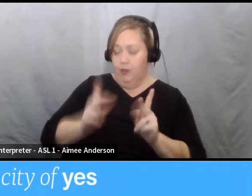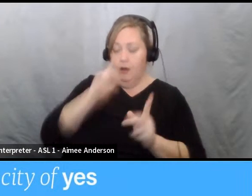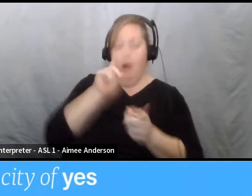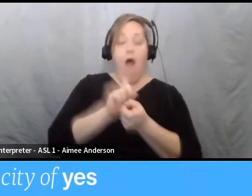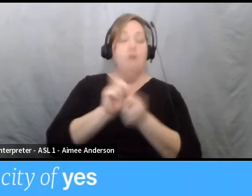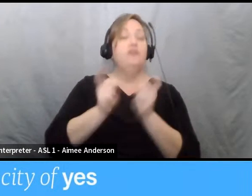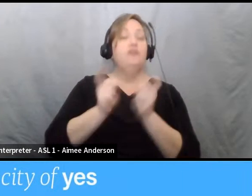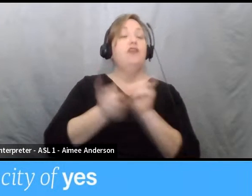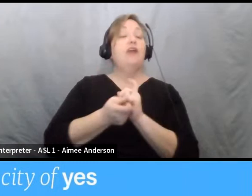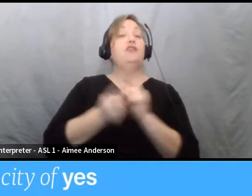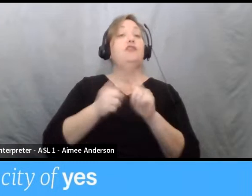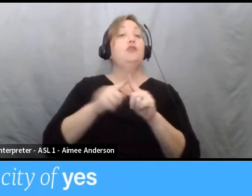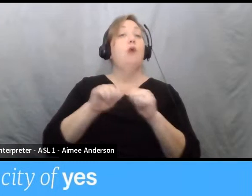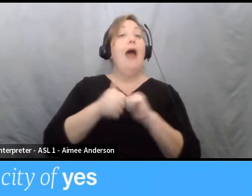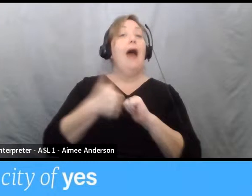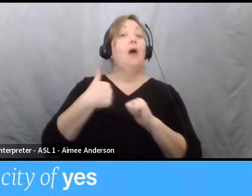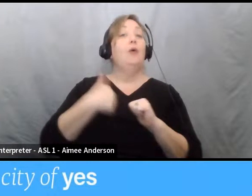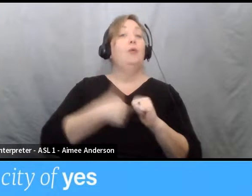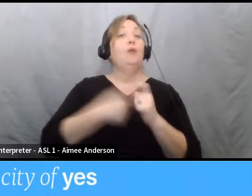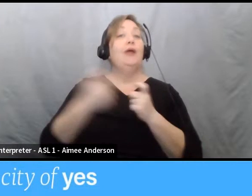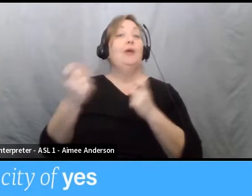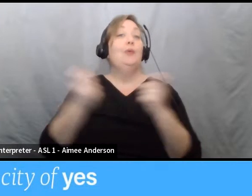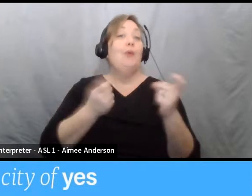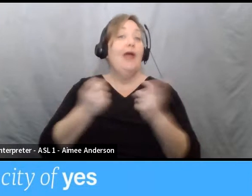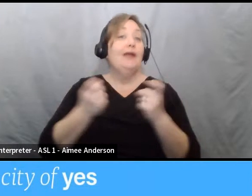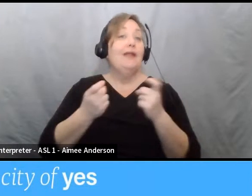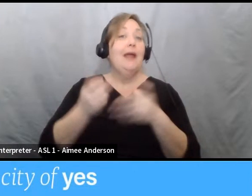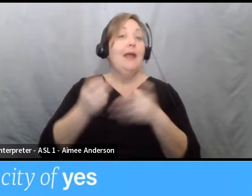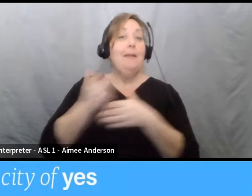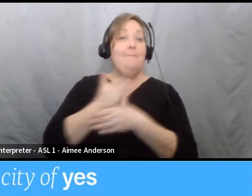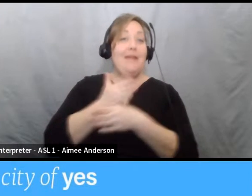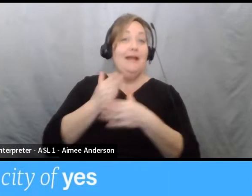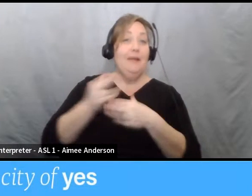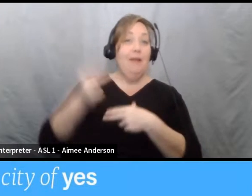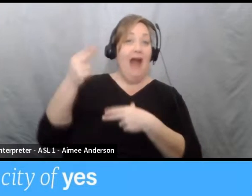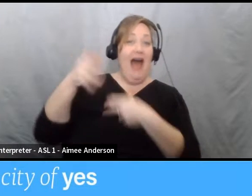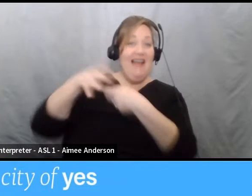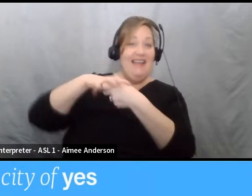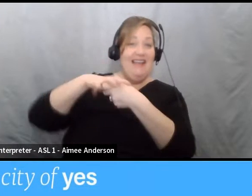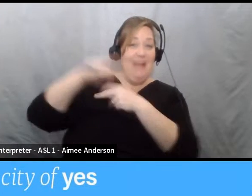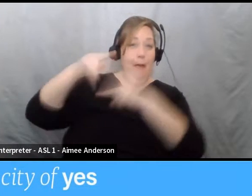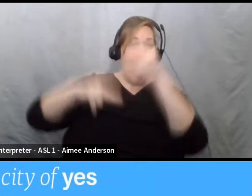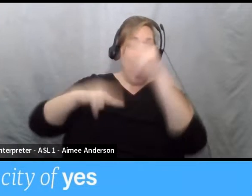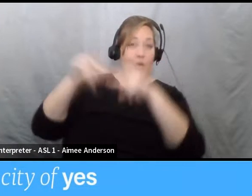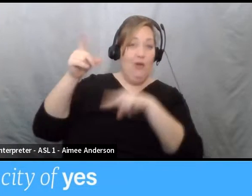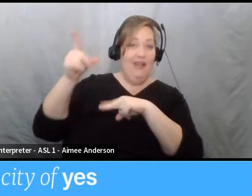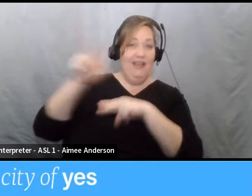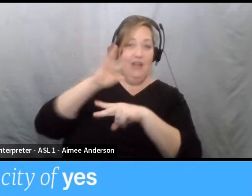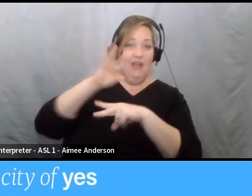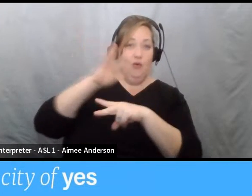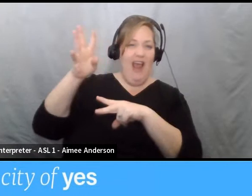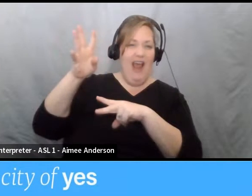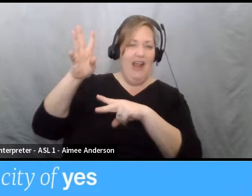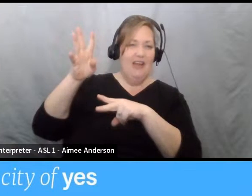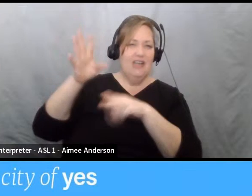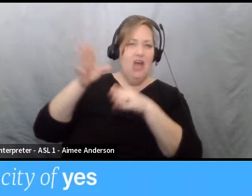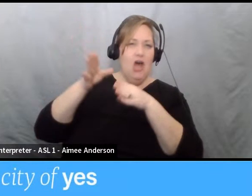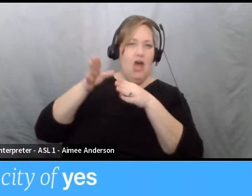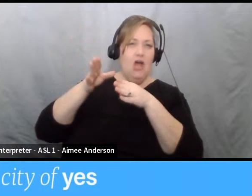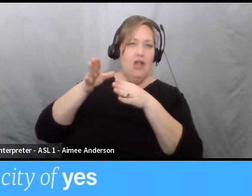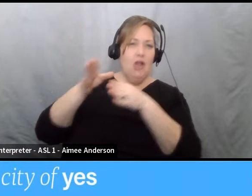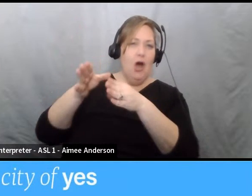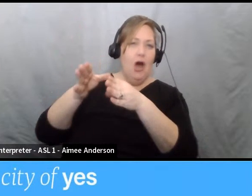to the way that we regulate, especially medium and high density buildings that create like long double